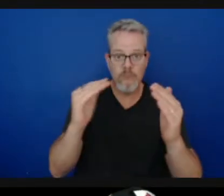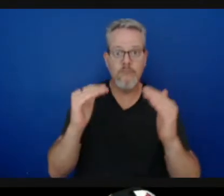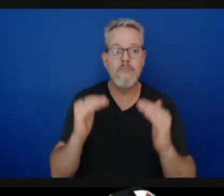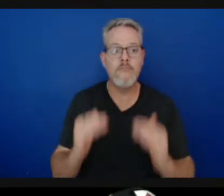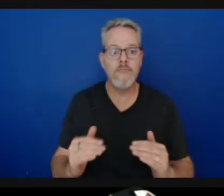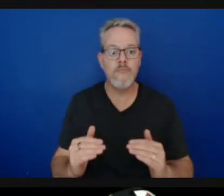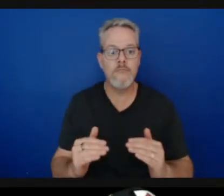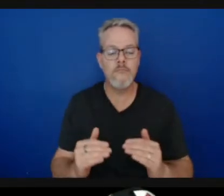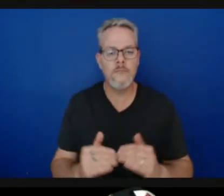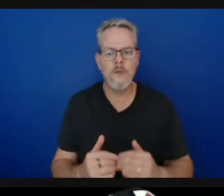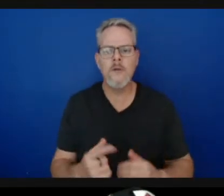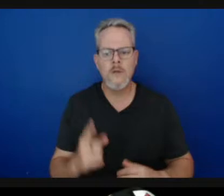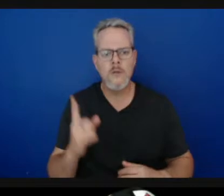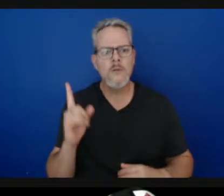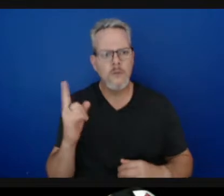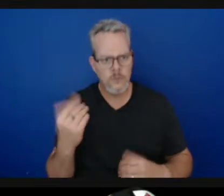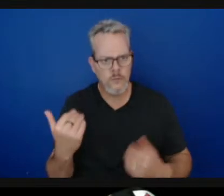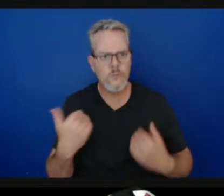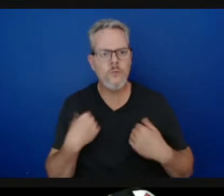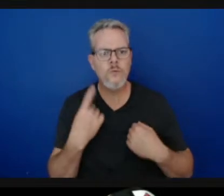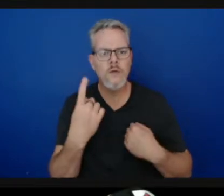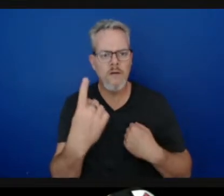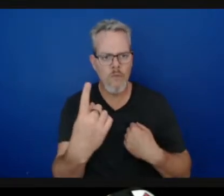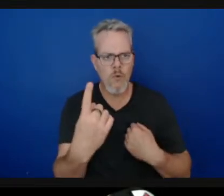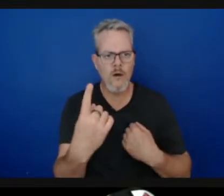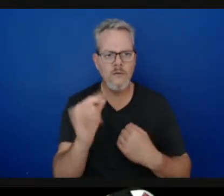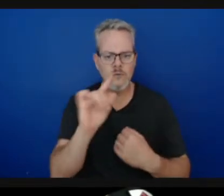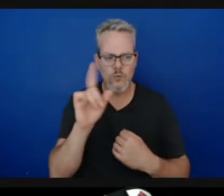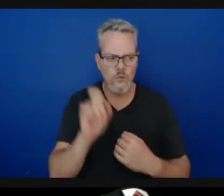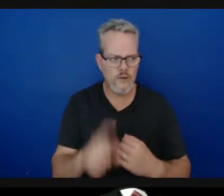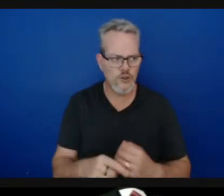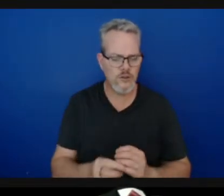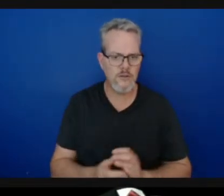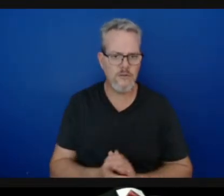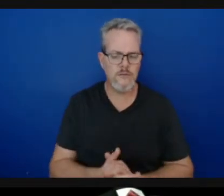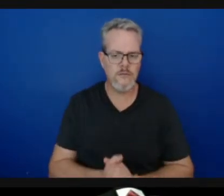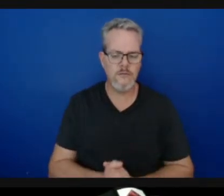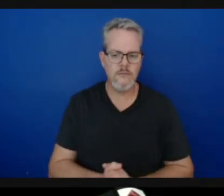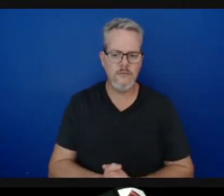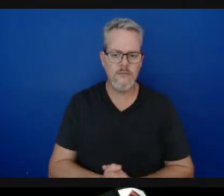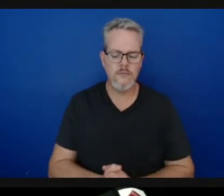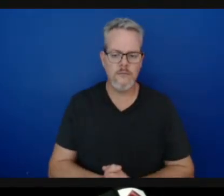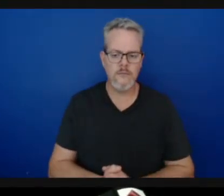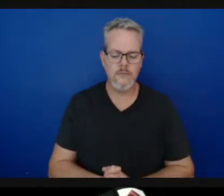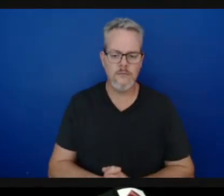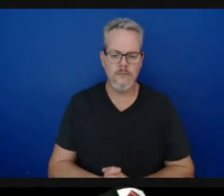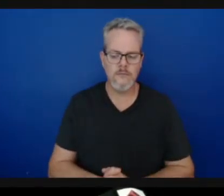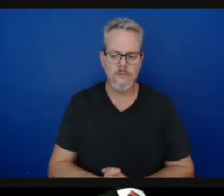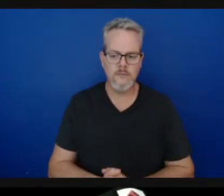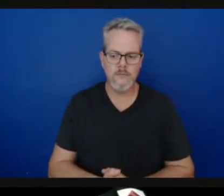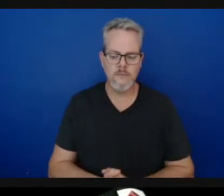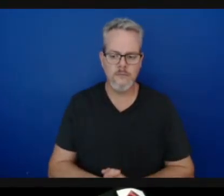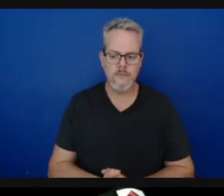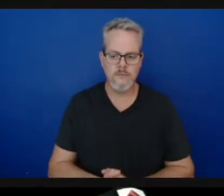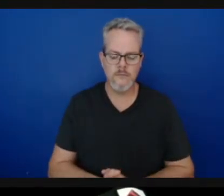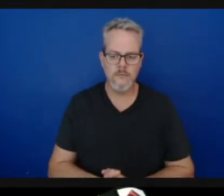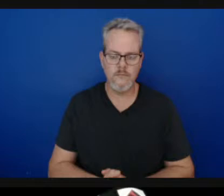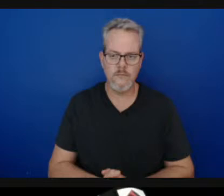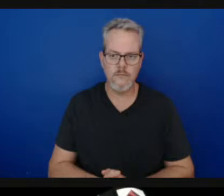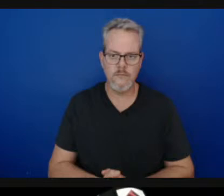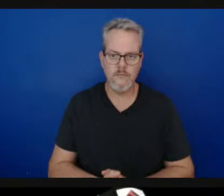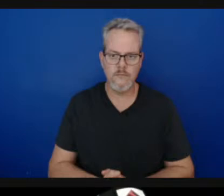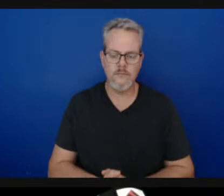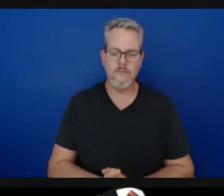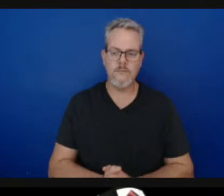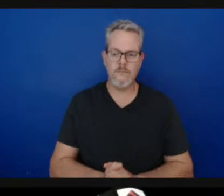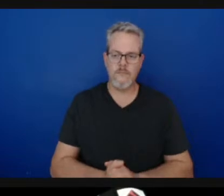did have one come through. We can take a look at that one. Oh, did I not highlight it? 1 second, right